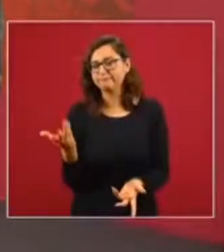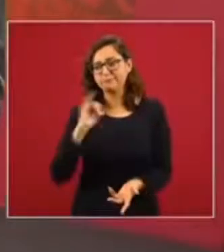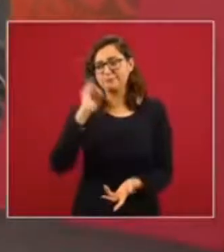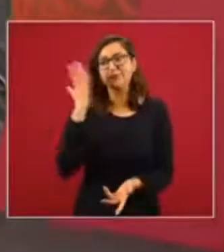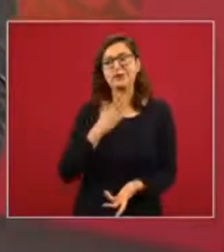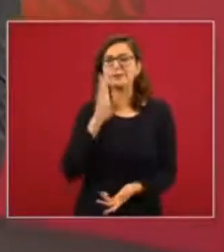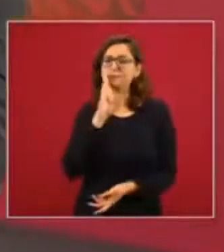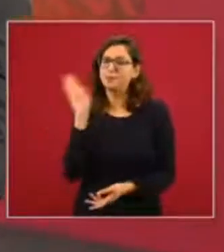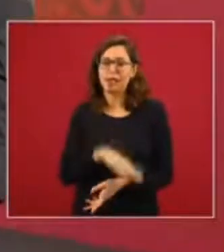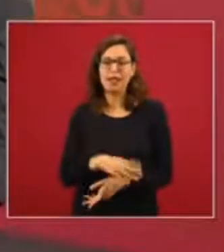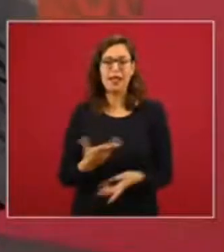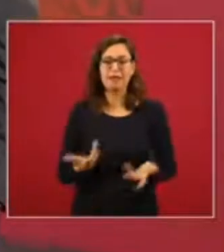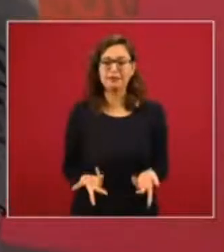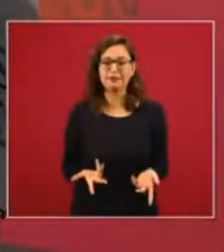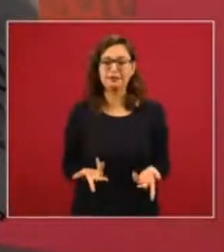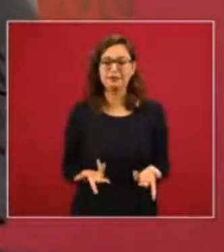da